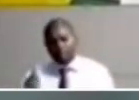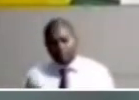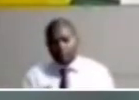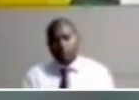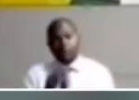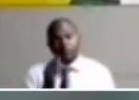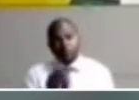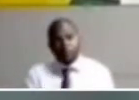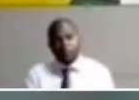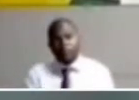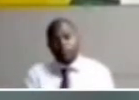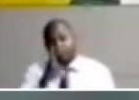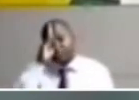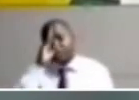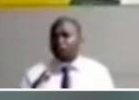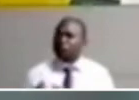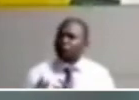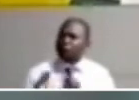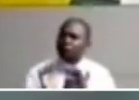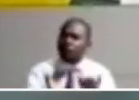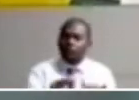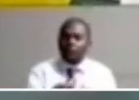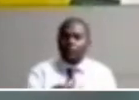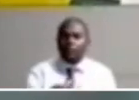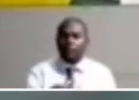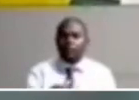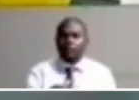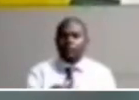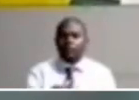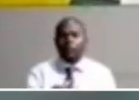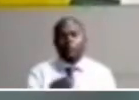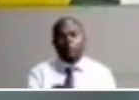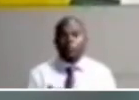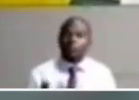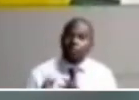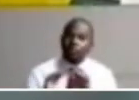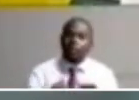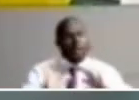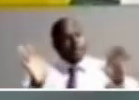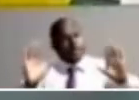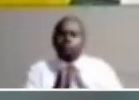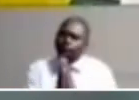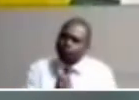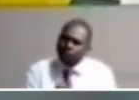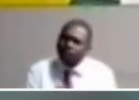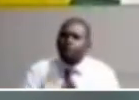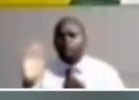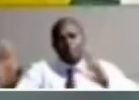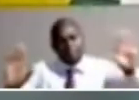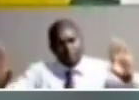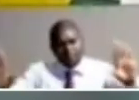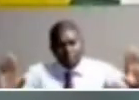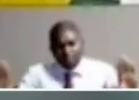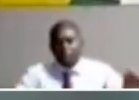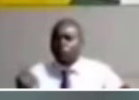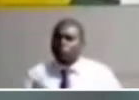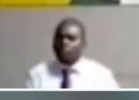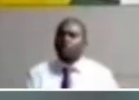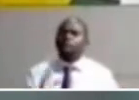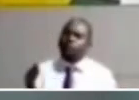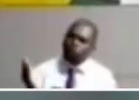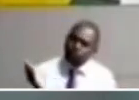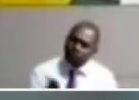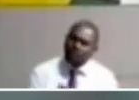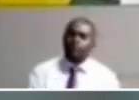to stop the villagers who wanted to come and be part of the rally. We said, please don't come. Just the leaders only